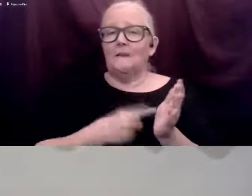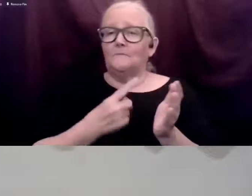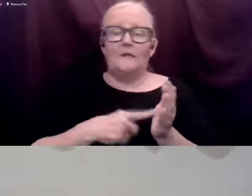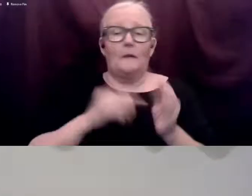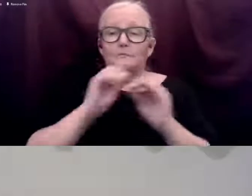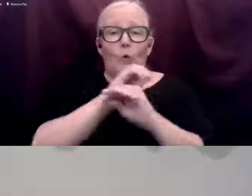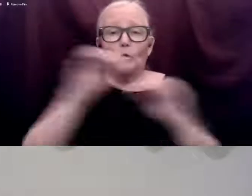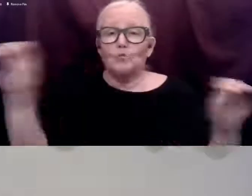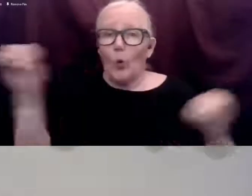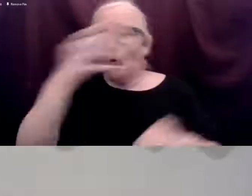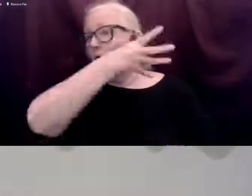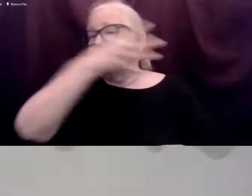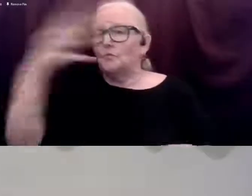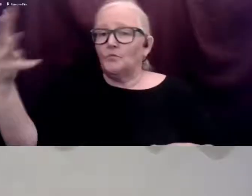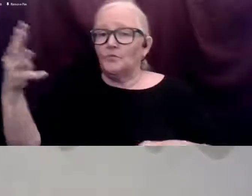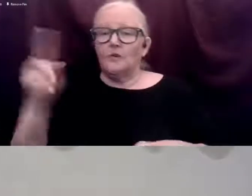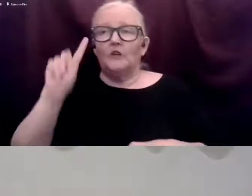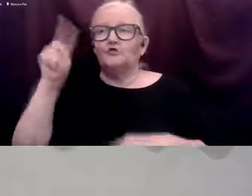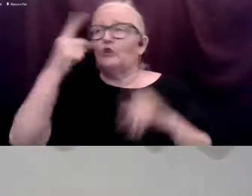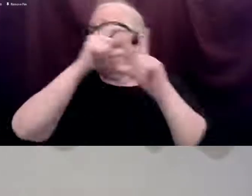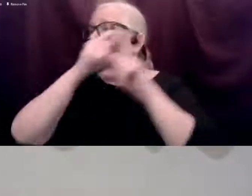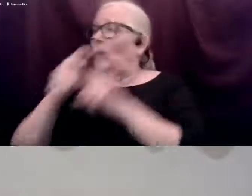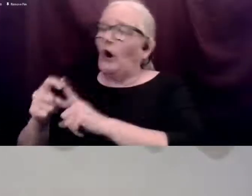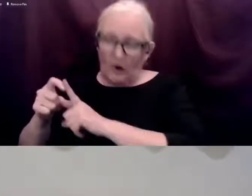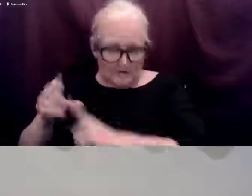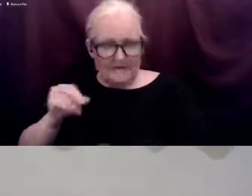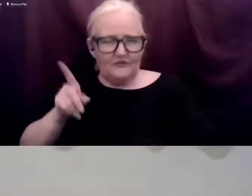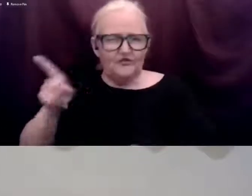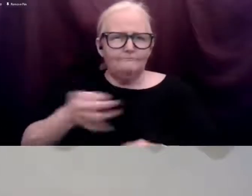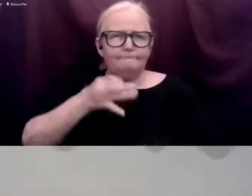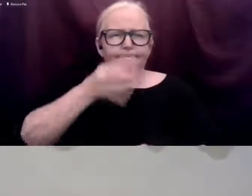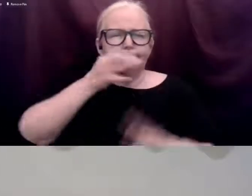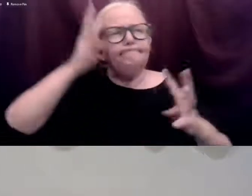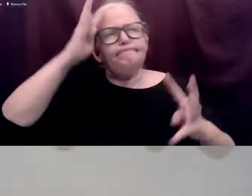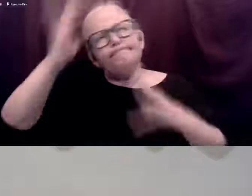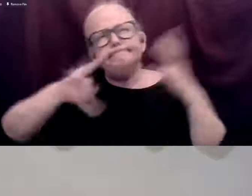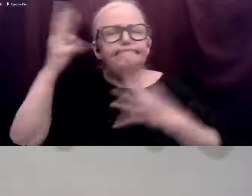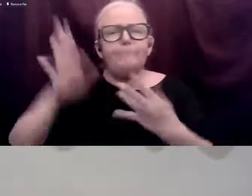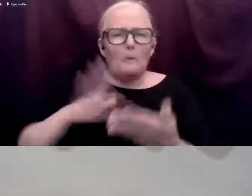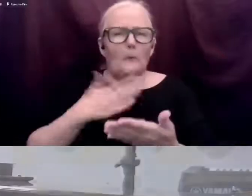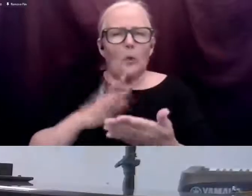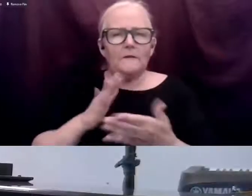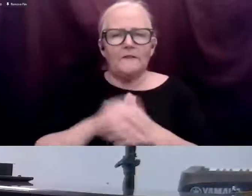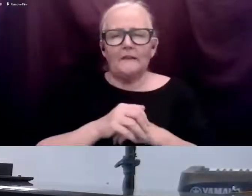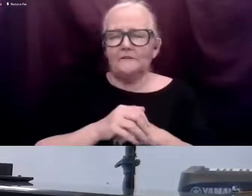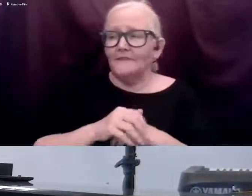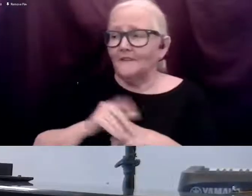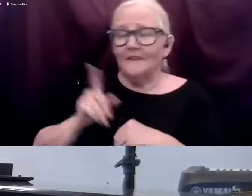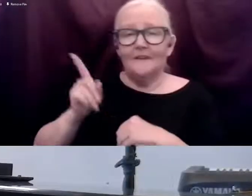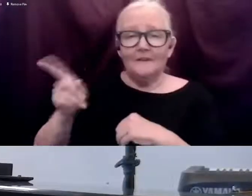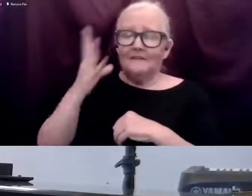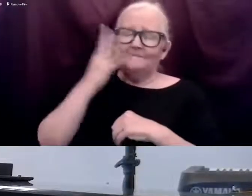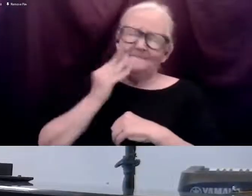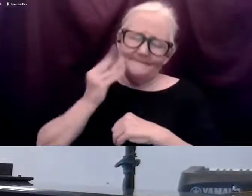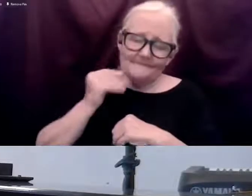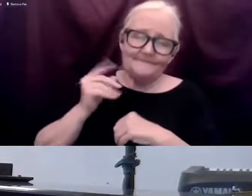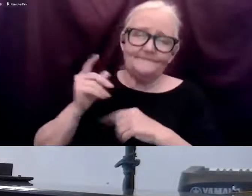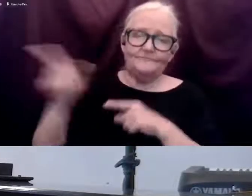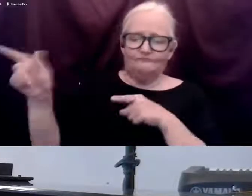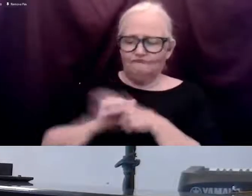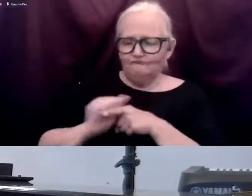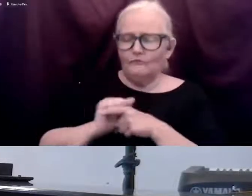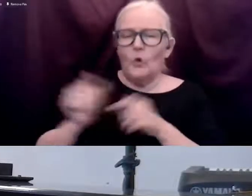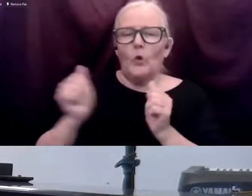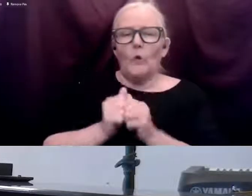just make music out of that. It's really amazing. Phyllis's long background and thorough training in organ performance from the prestigious Oberlin